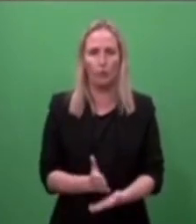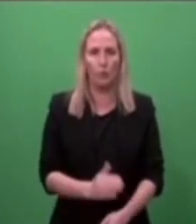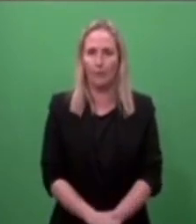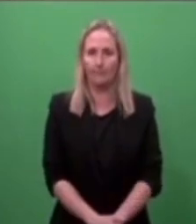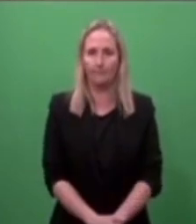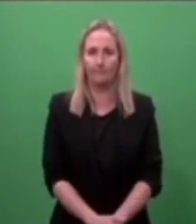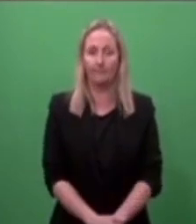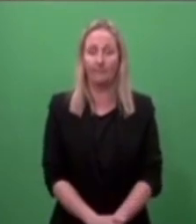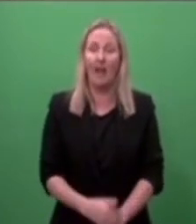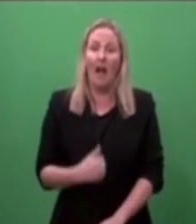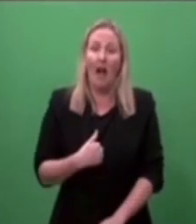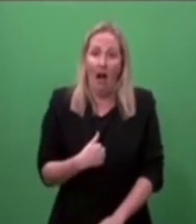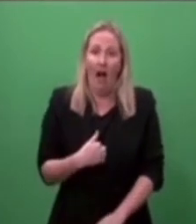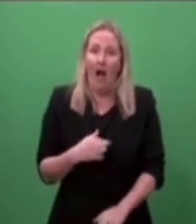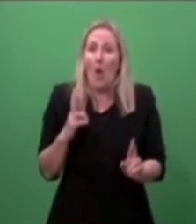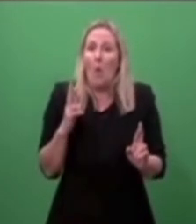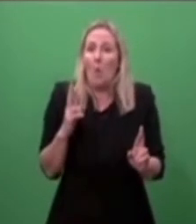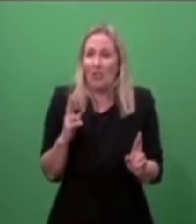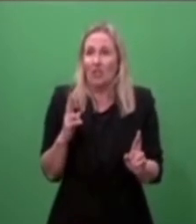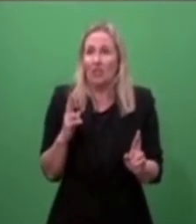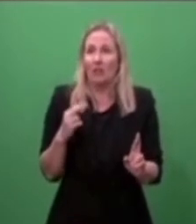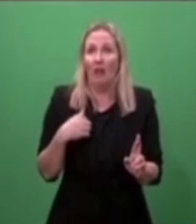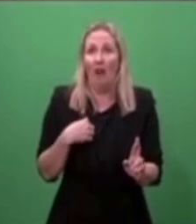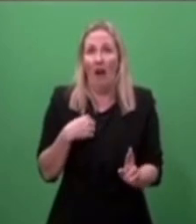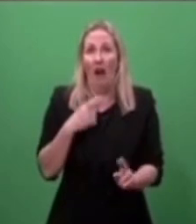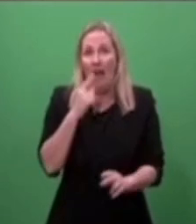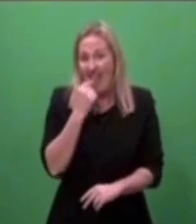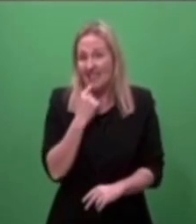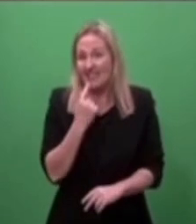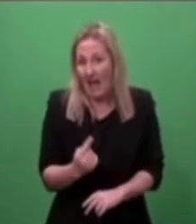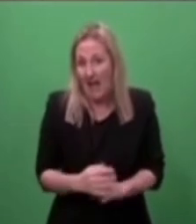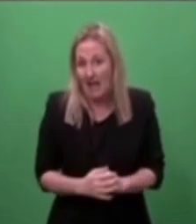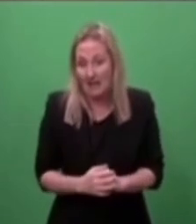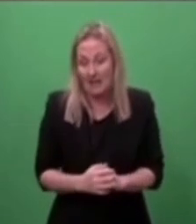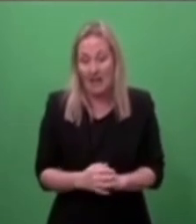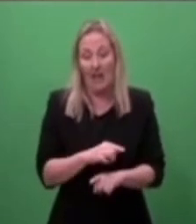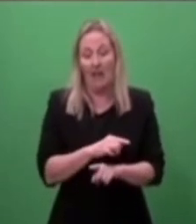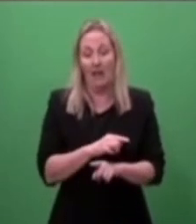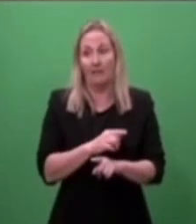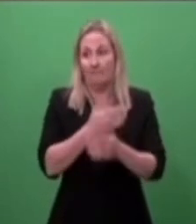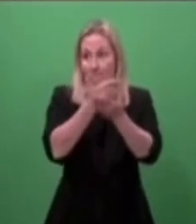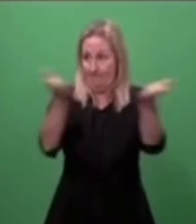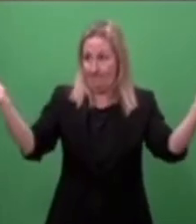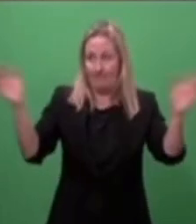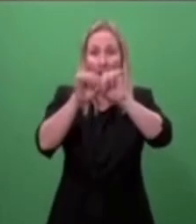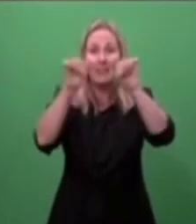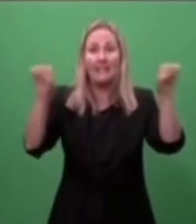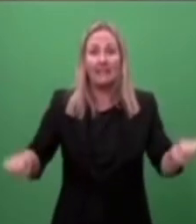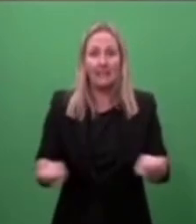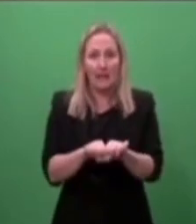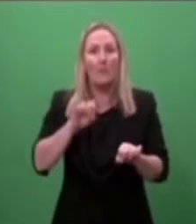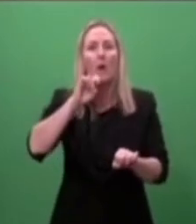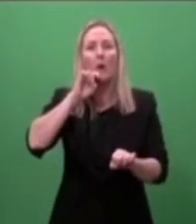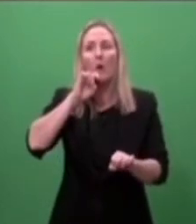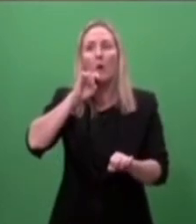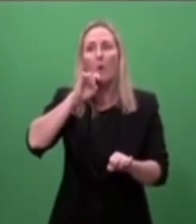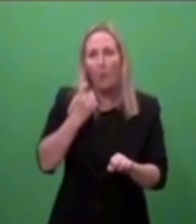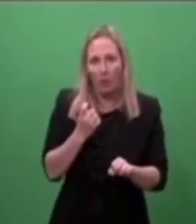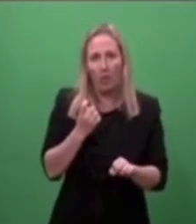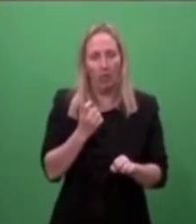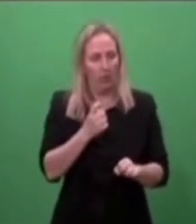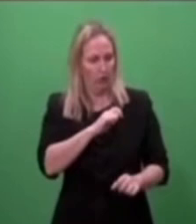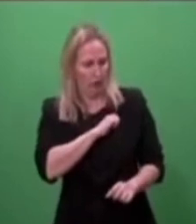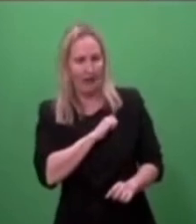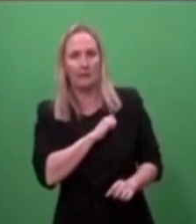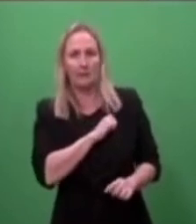to say, is that my expectation is that they will listen, they will be believed, and we